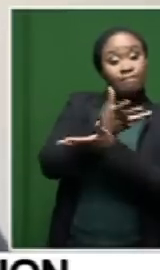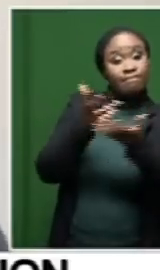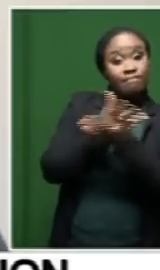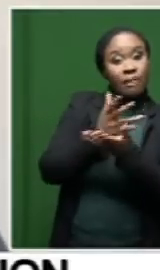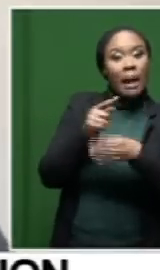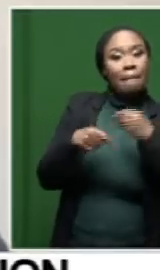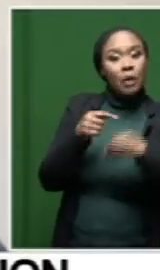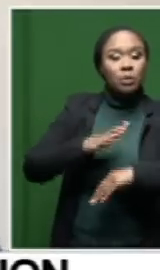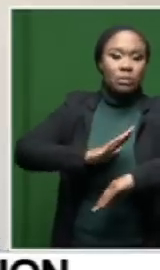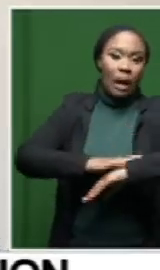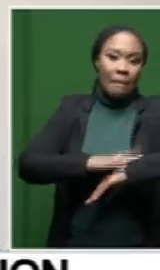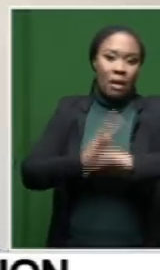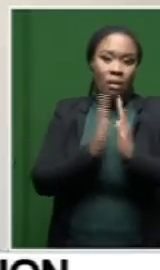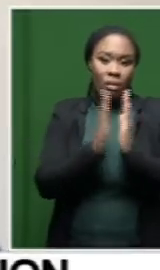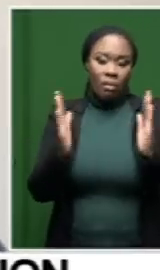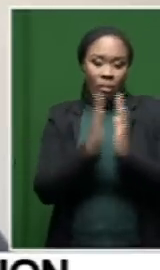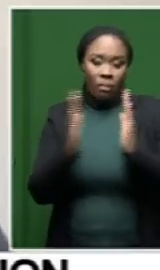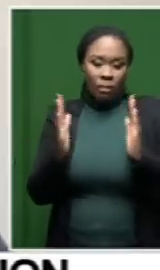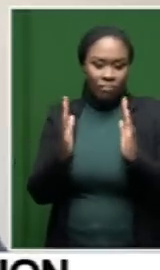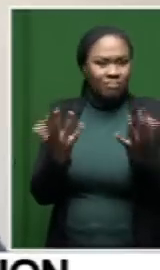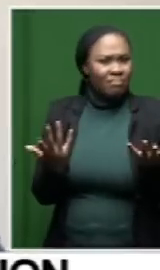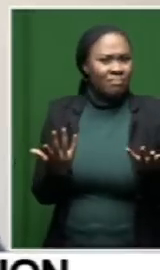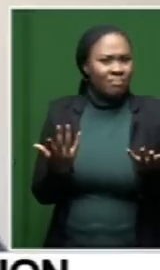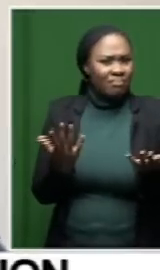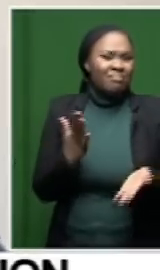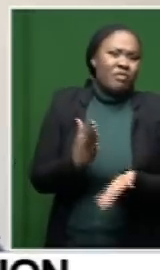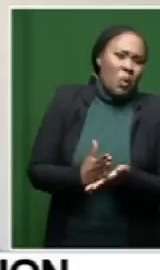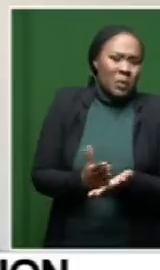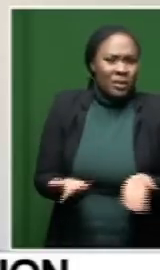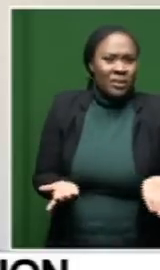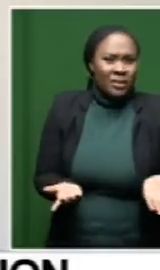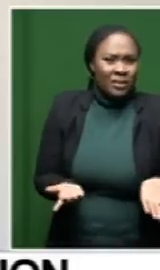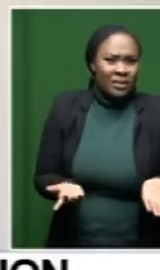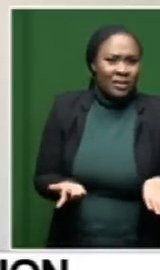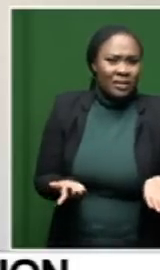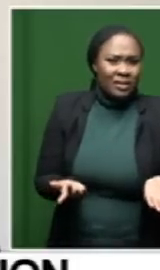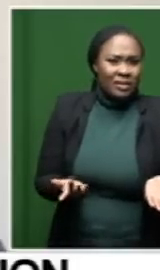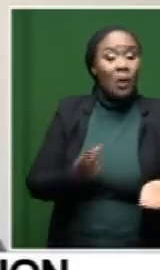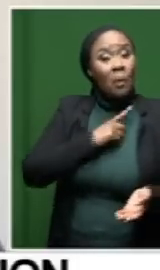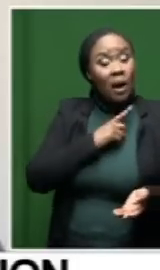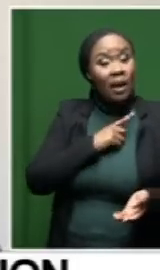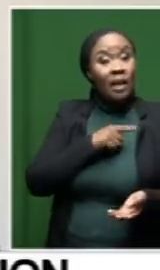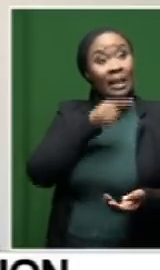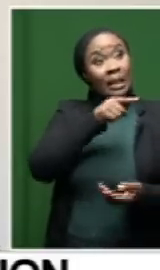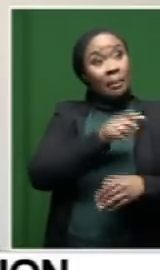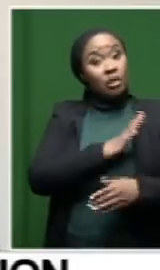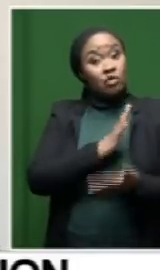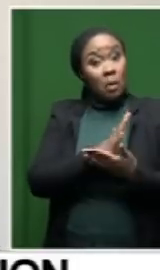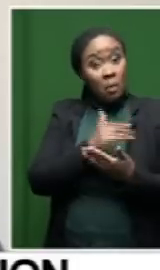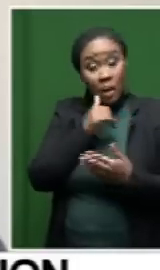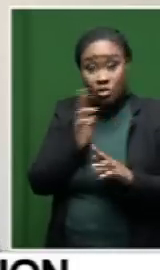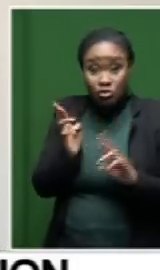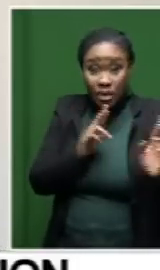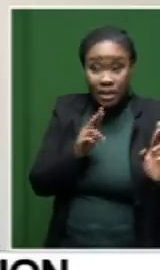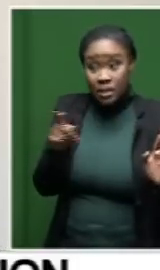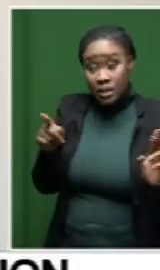the timing. Of course, it has to be about the timing, because he needs to ensure that when he is ready and